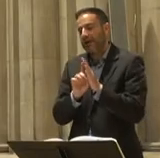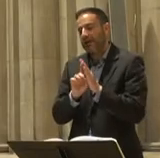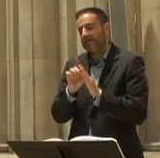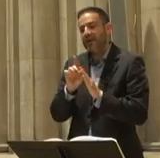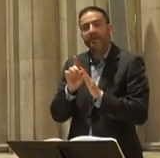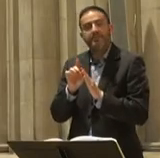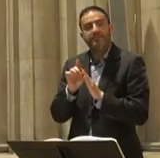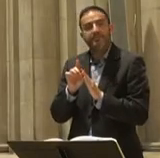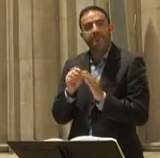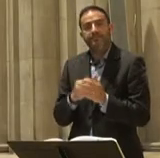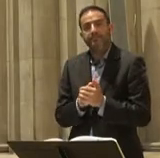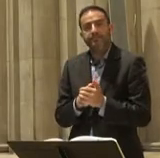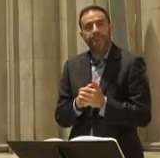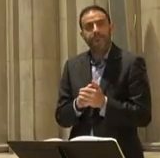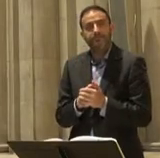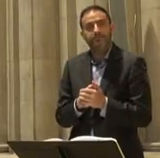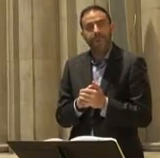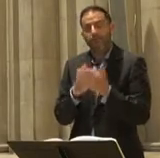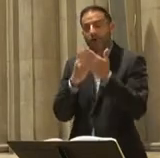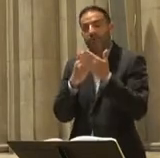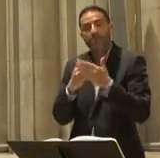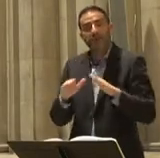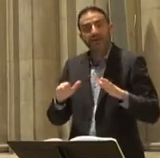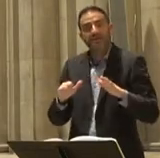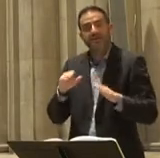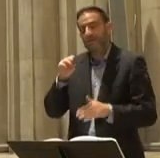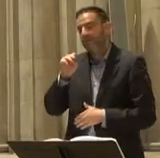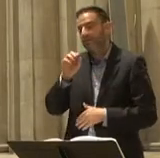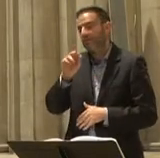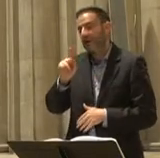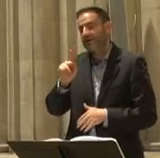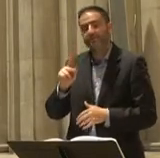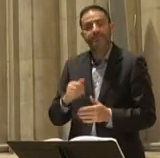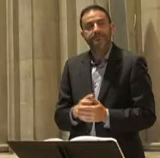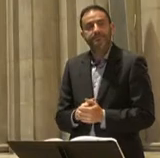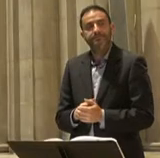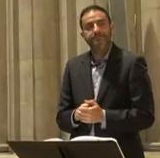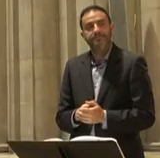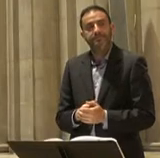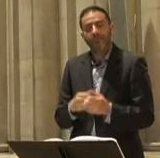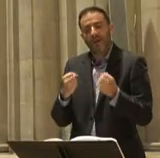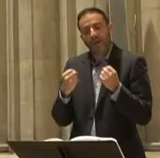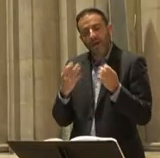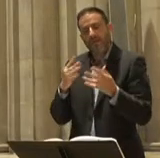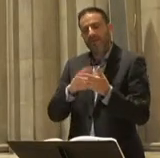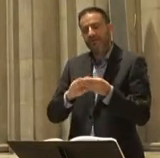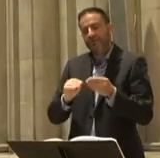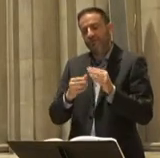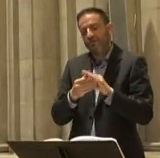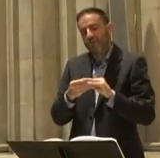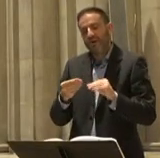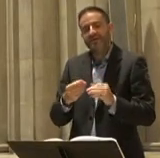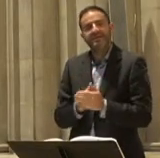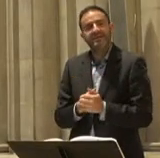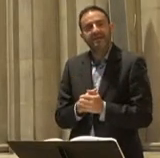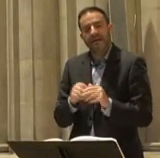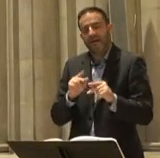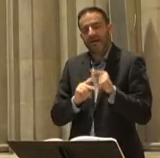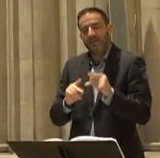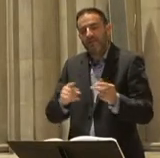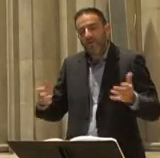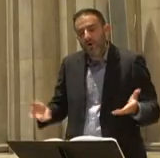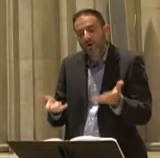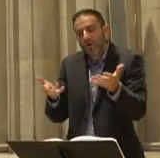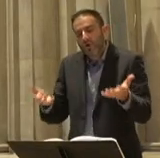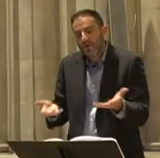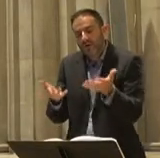Thank goodness, for we were blessed by Mark as well as Barnabas. How many stories we could tell about that? People giving